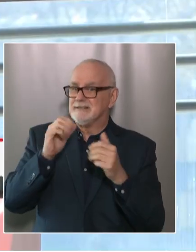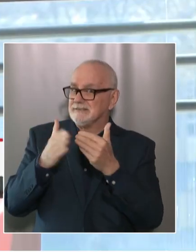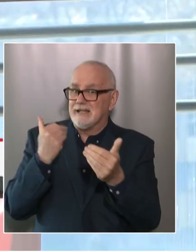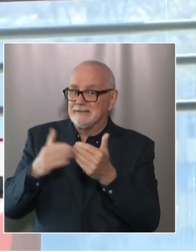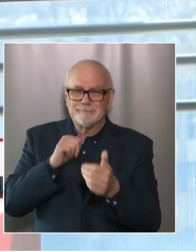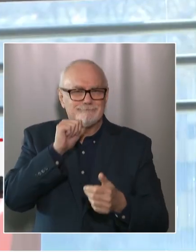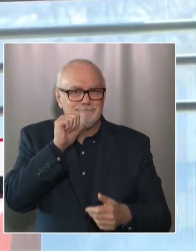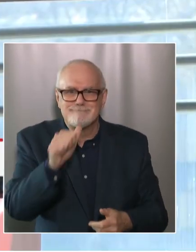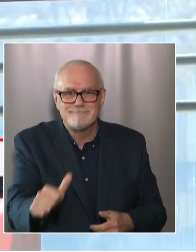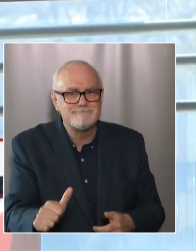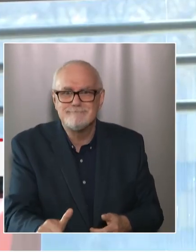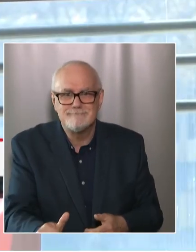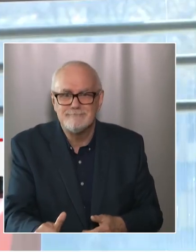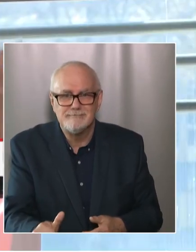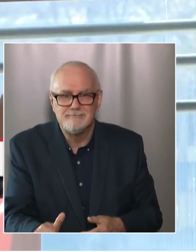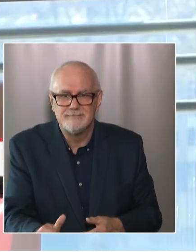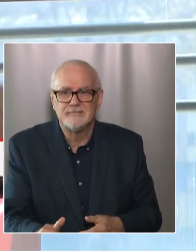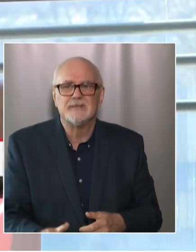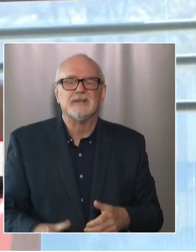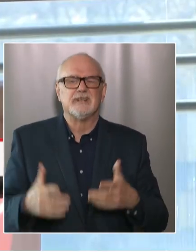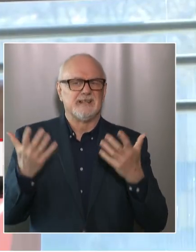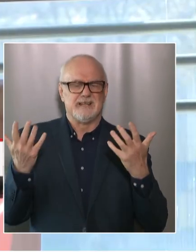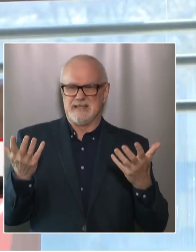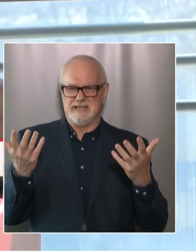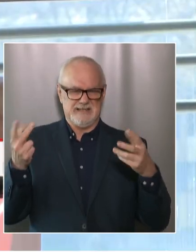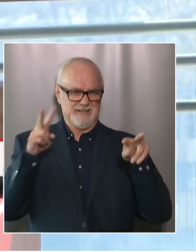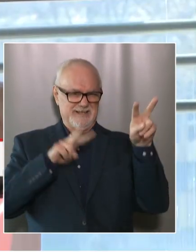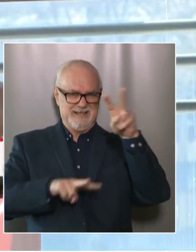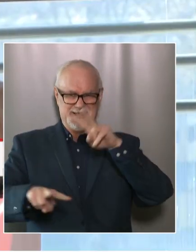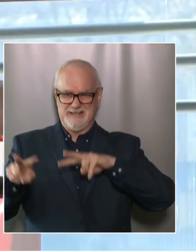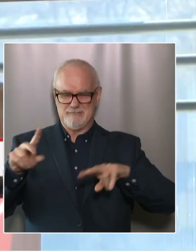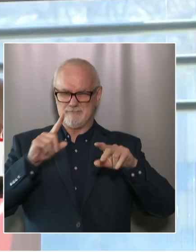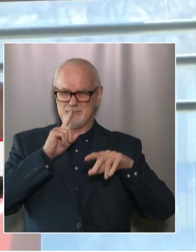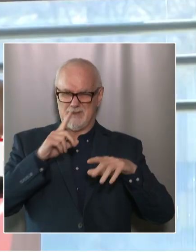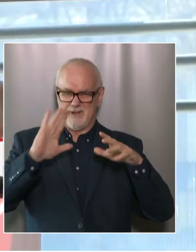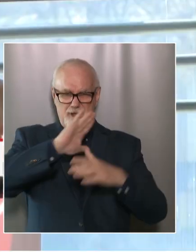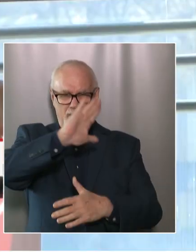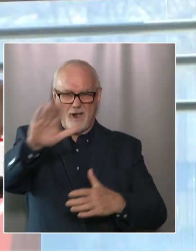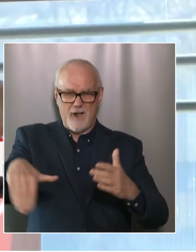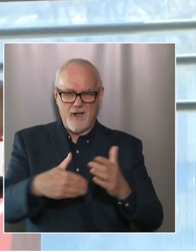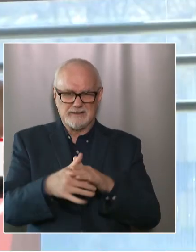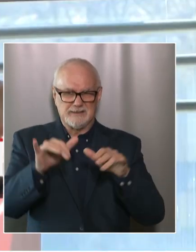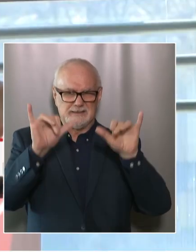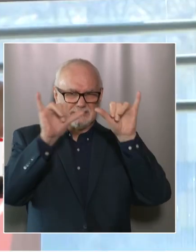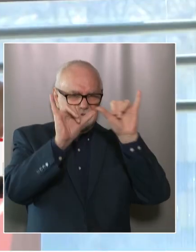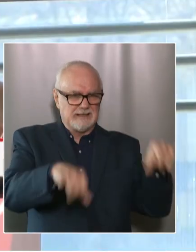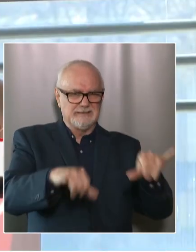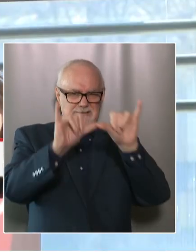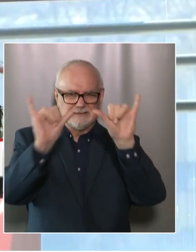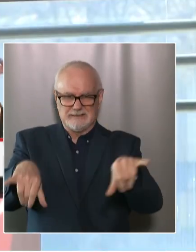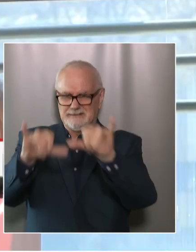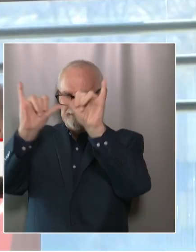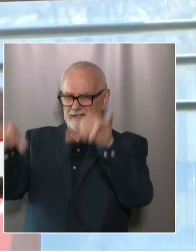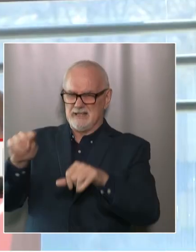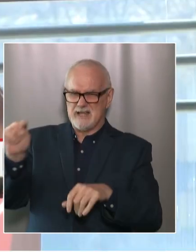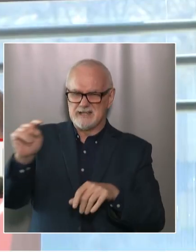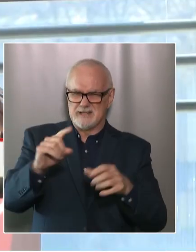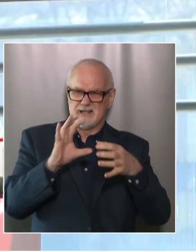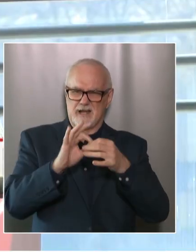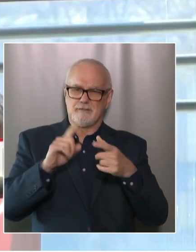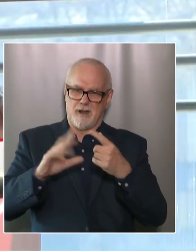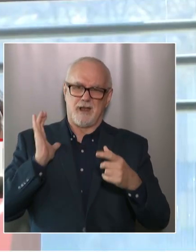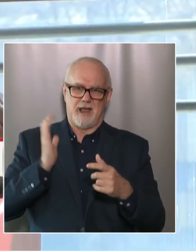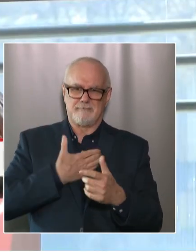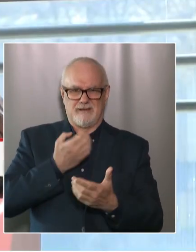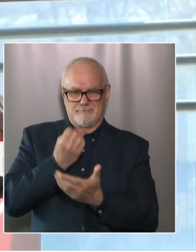on, it all depends on how successful we are in our economic development strategies.